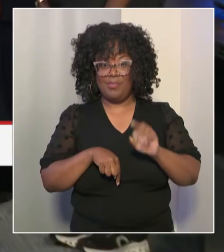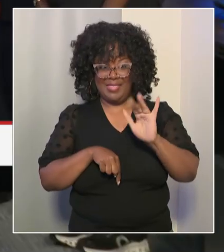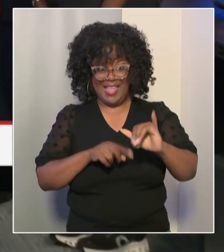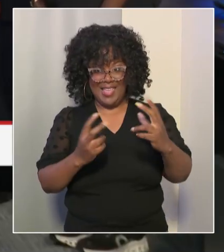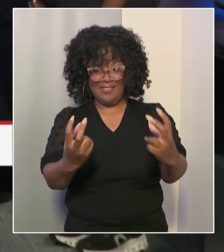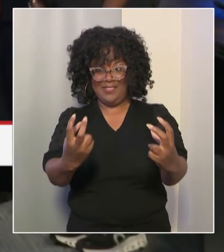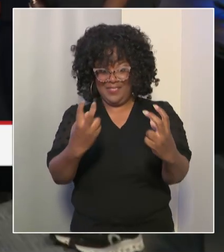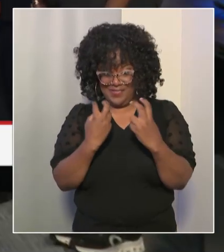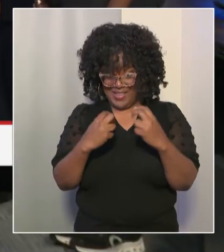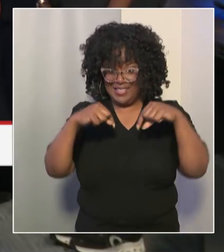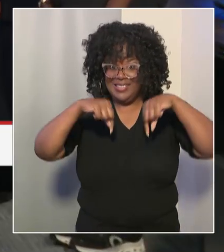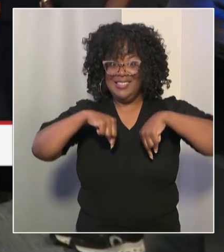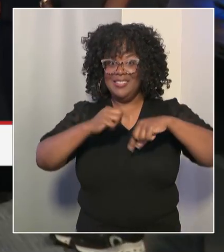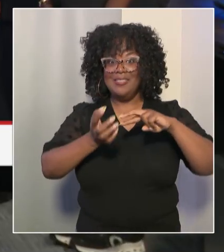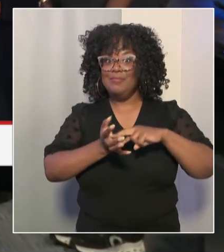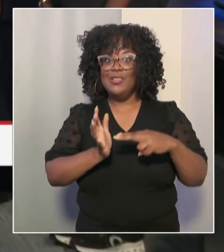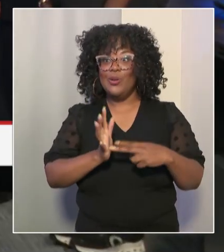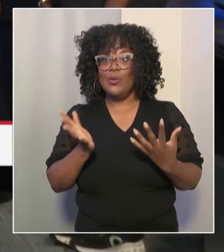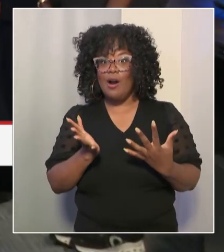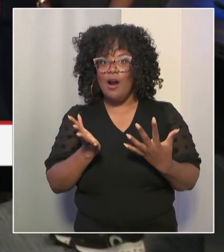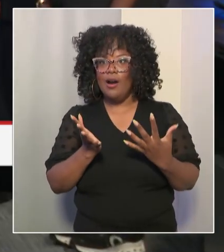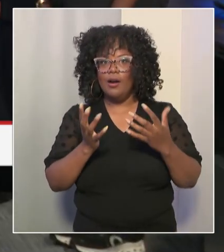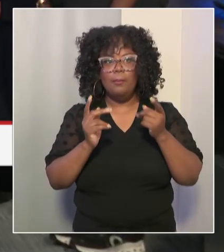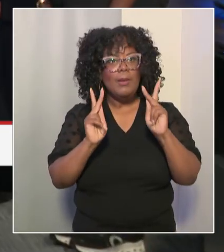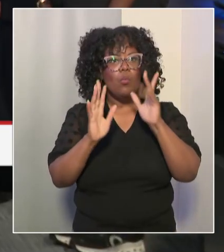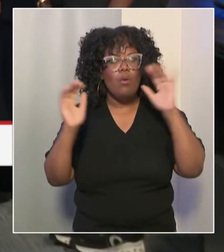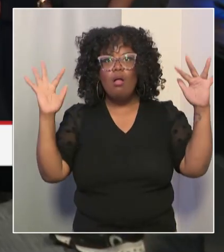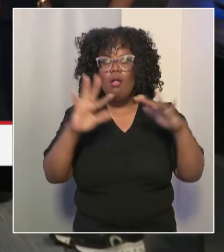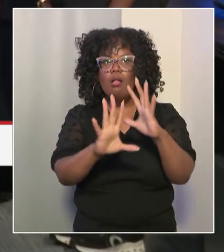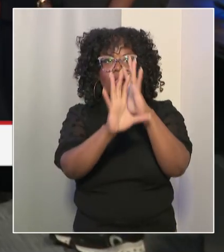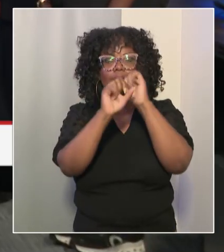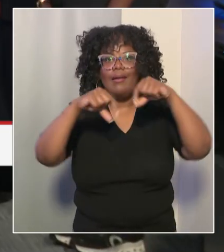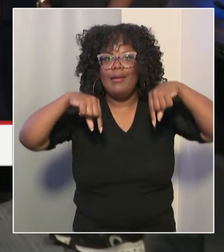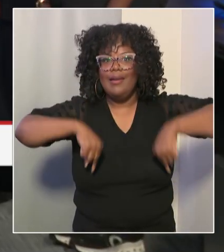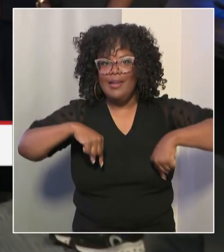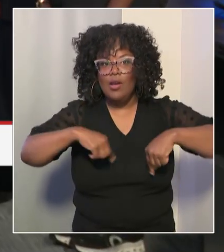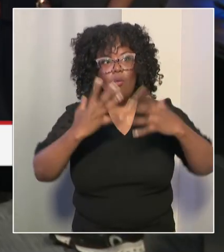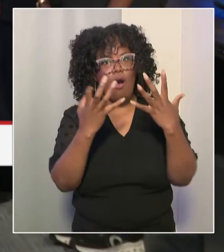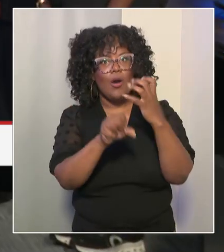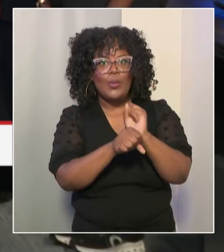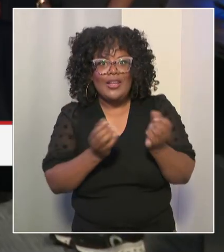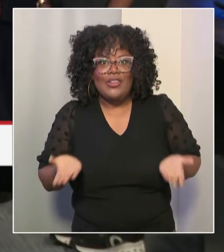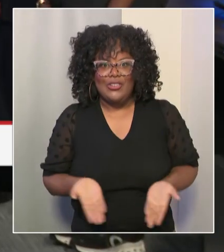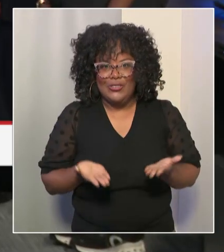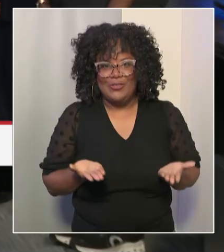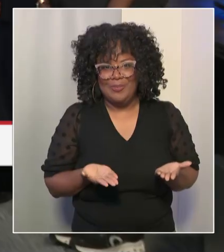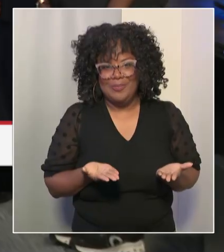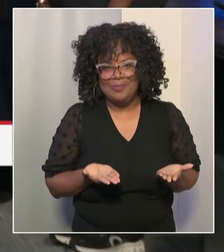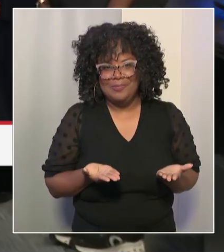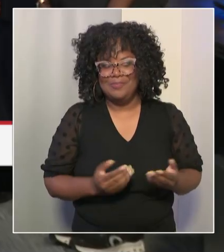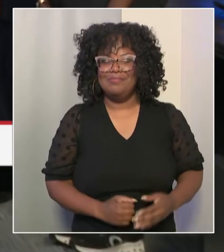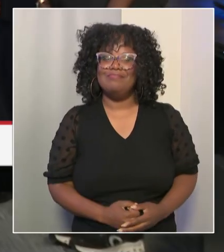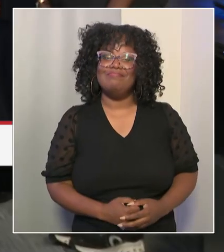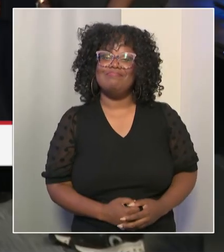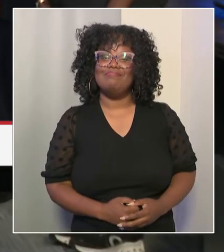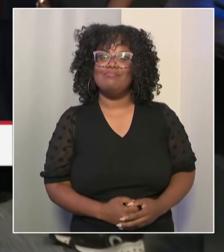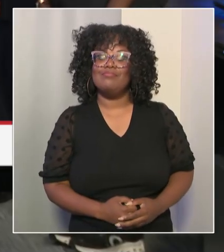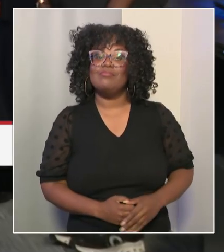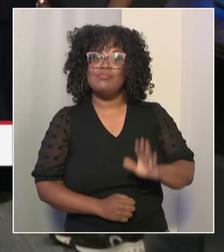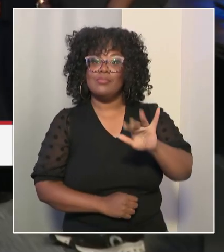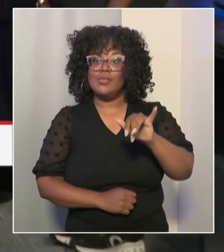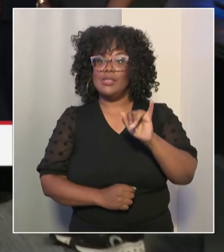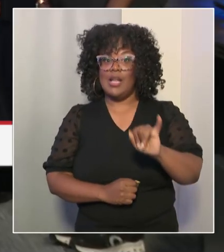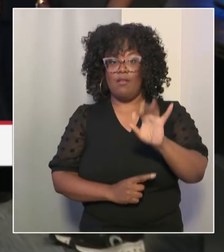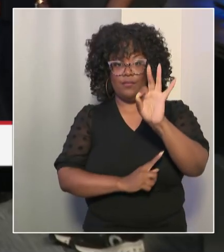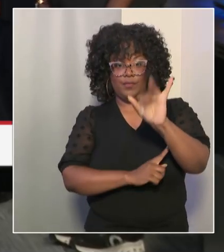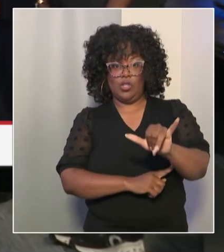else in the nation. Today, the average call taker salary is just over $57,000, and the FY budget increase will